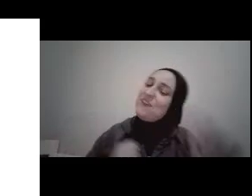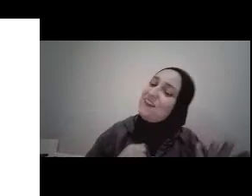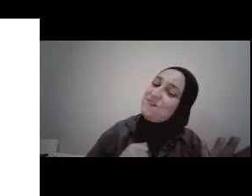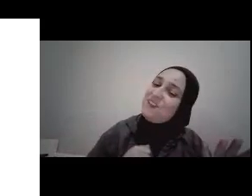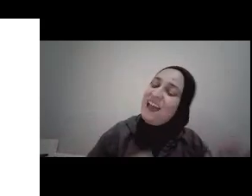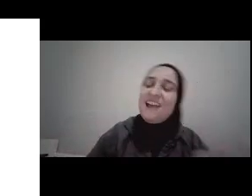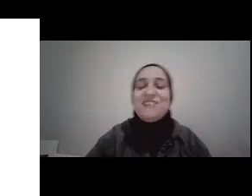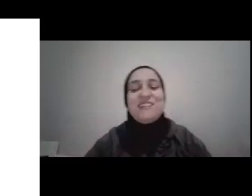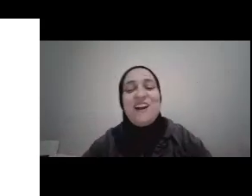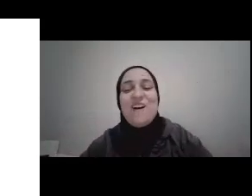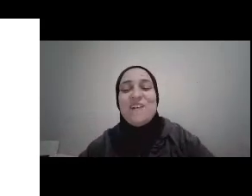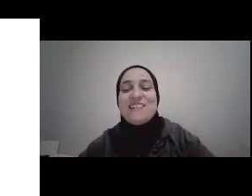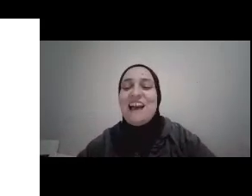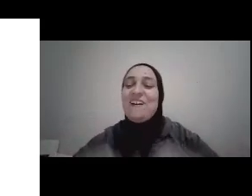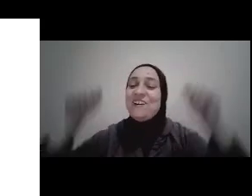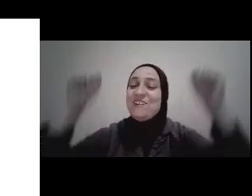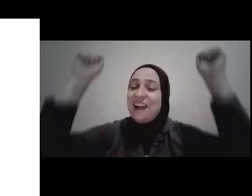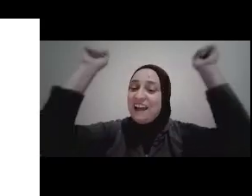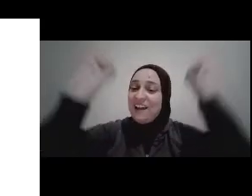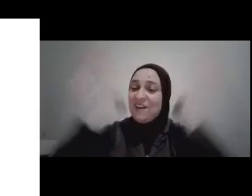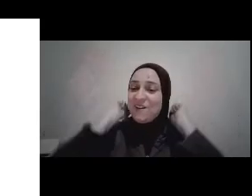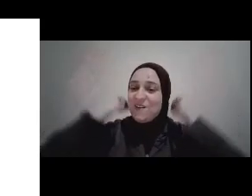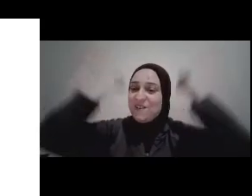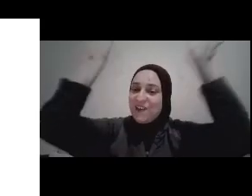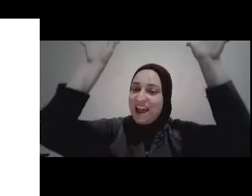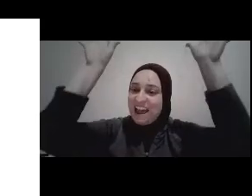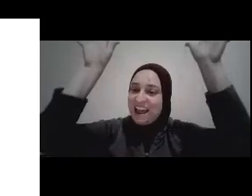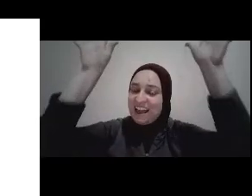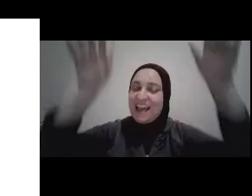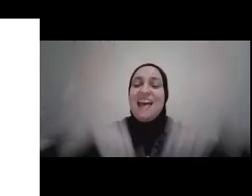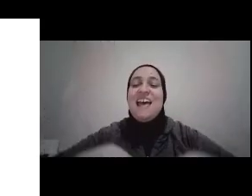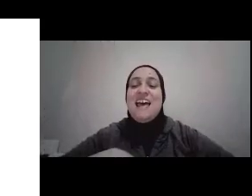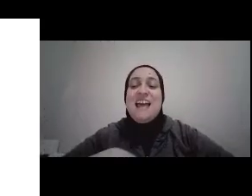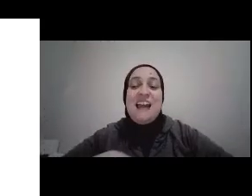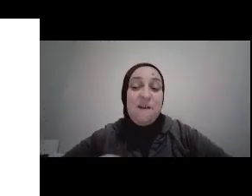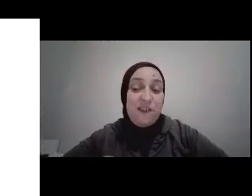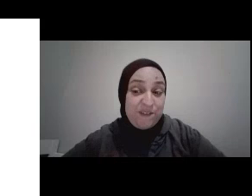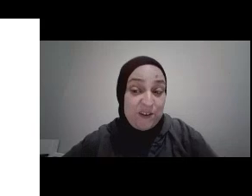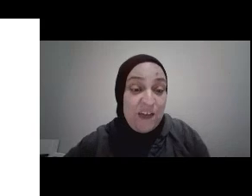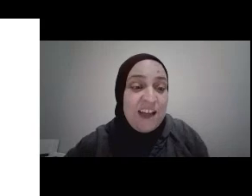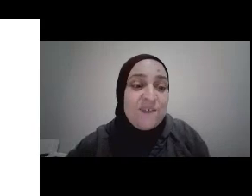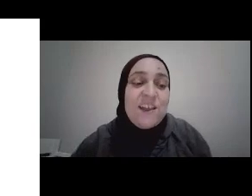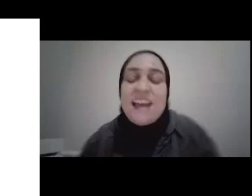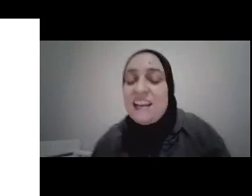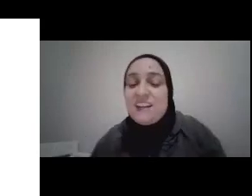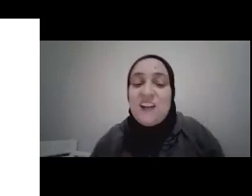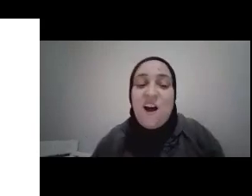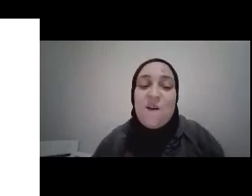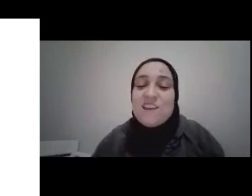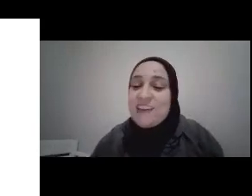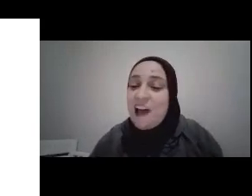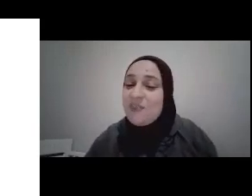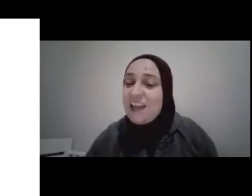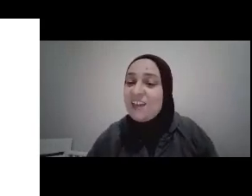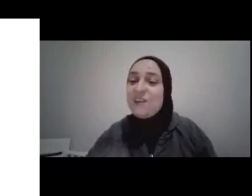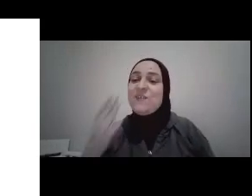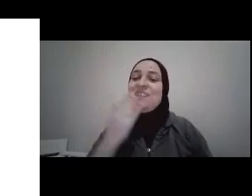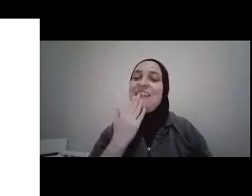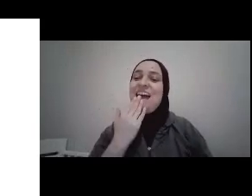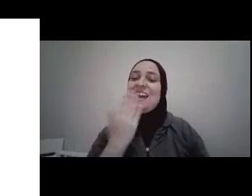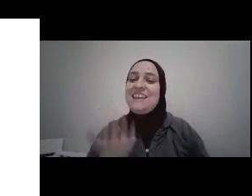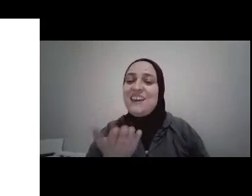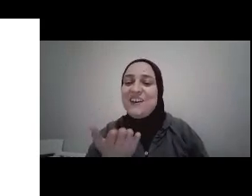you're thankful and you know it, shout hooray, hooray. Now, if you're thankful and you know it, shout thank